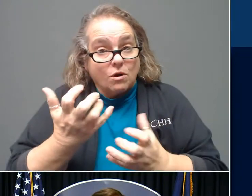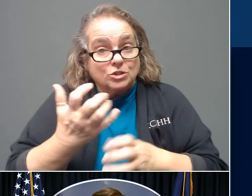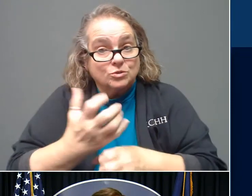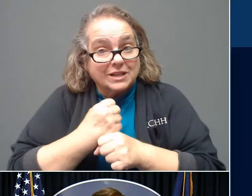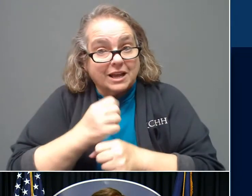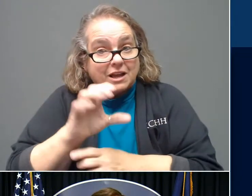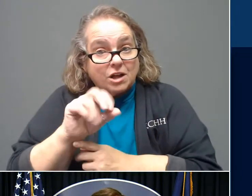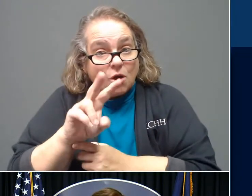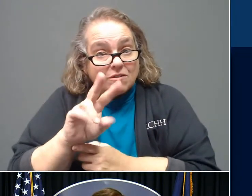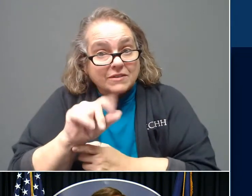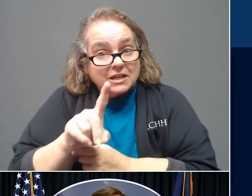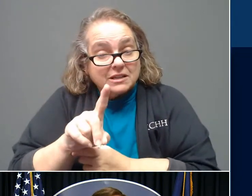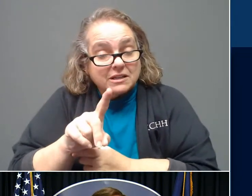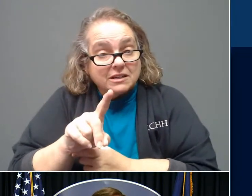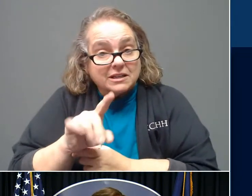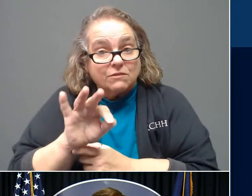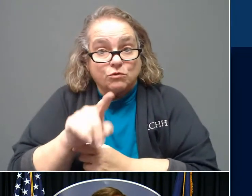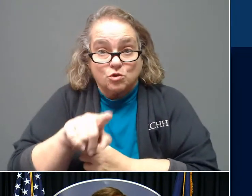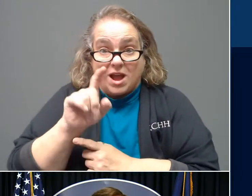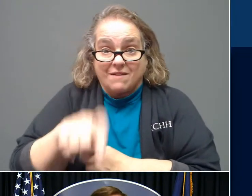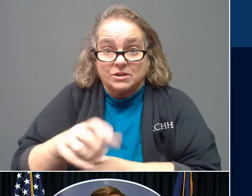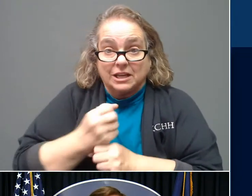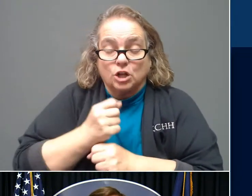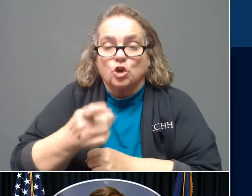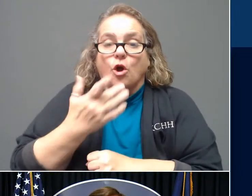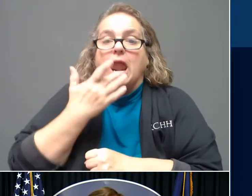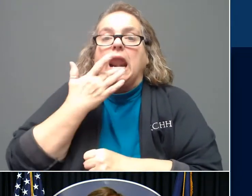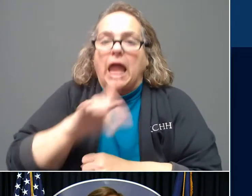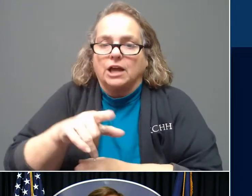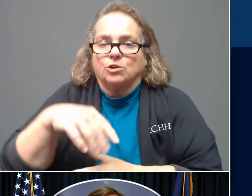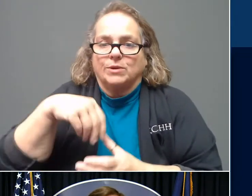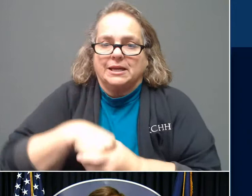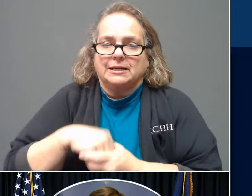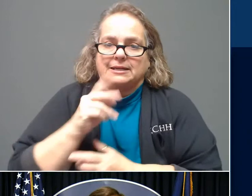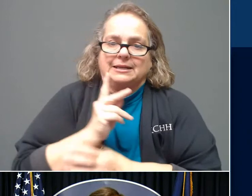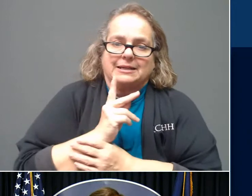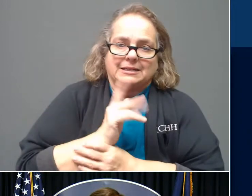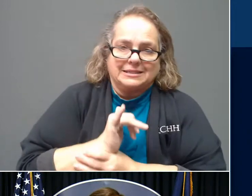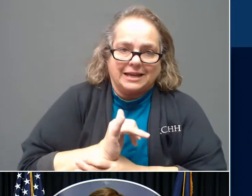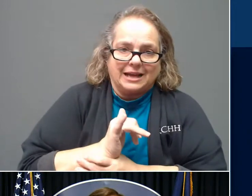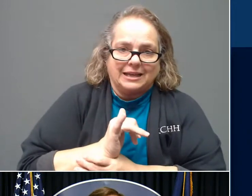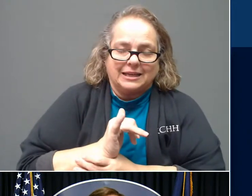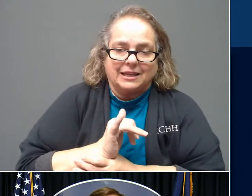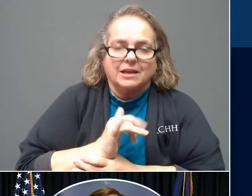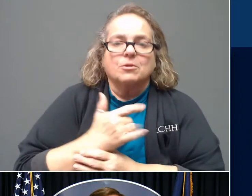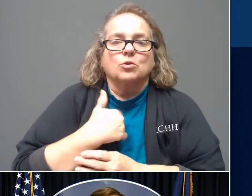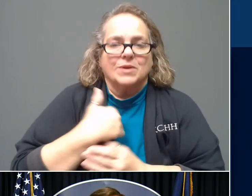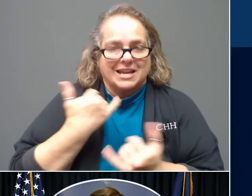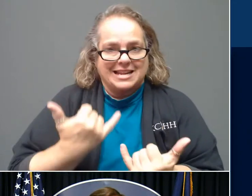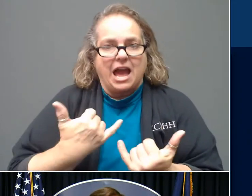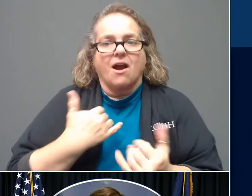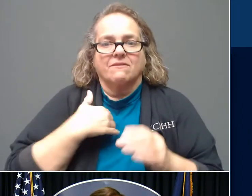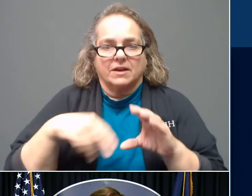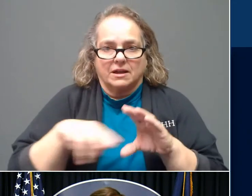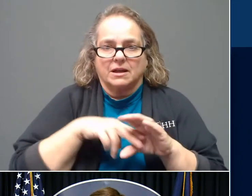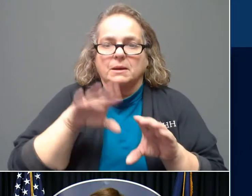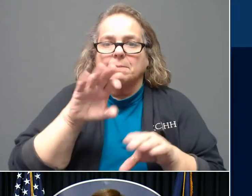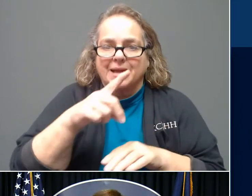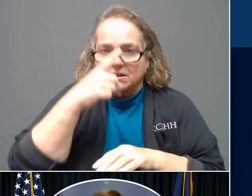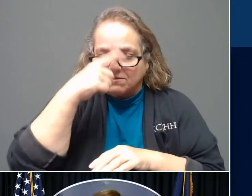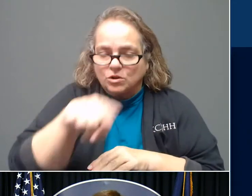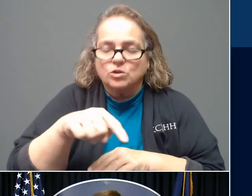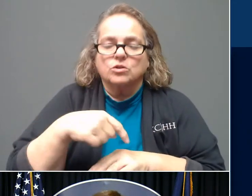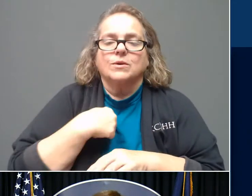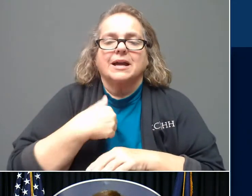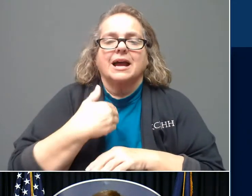you have to get it, you're really lucky that you're in the Commonwealth of Kentucky, where we currently have a bed for you, where we currently have ICU space for you, and